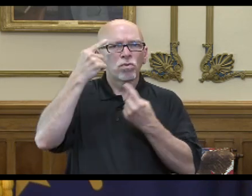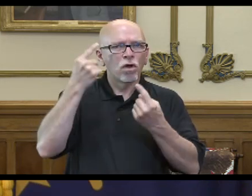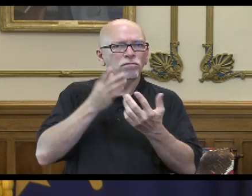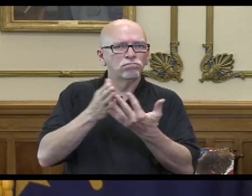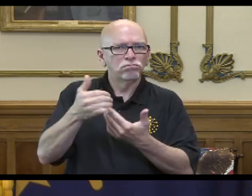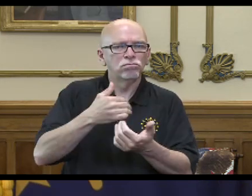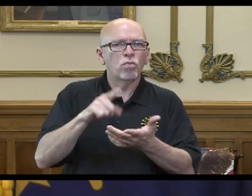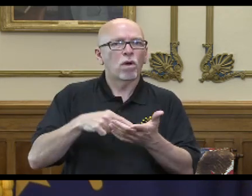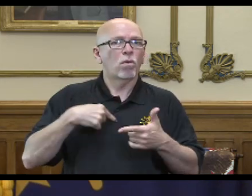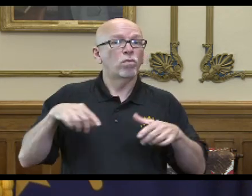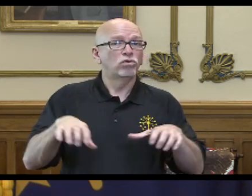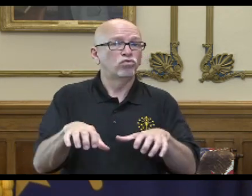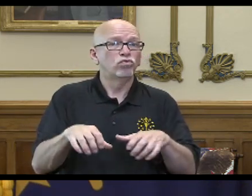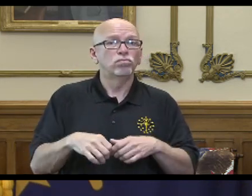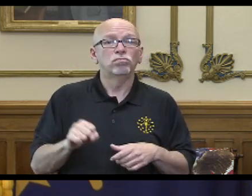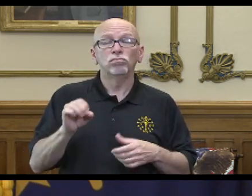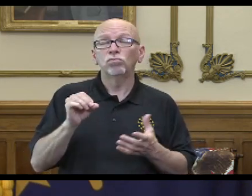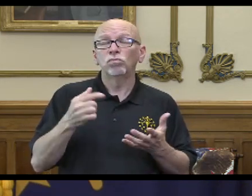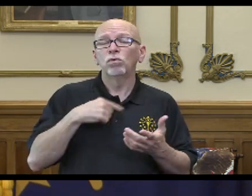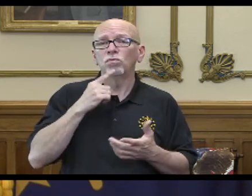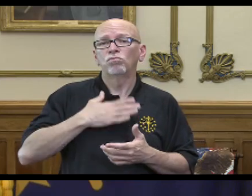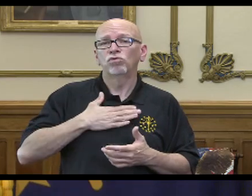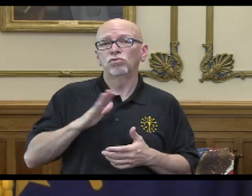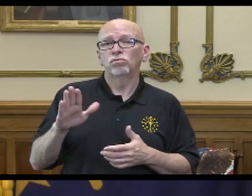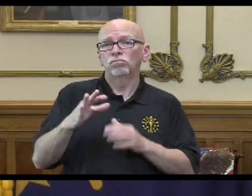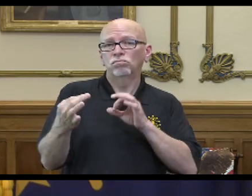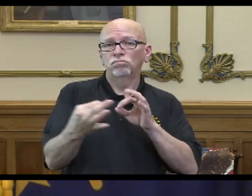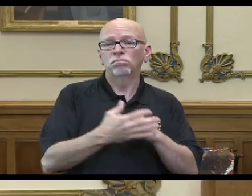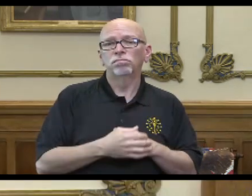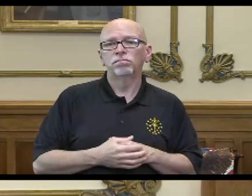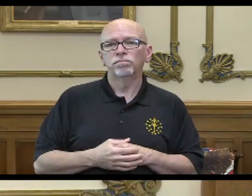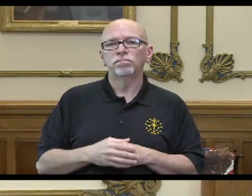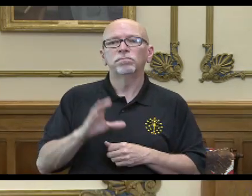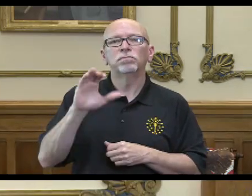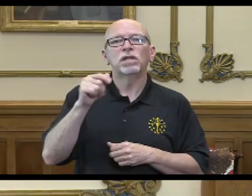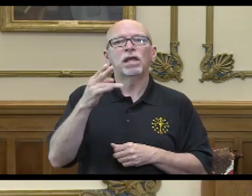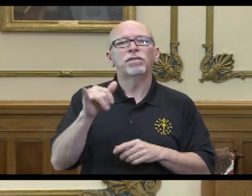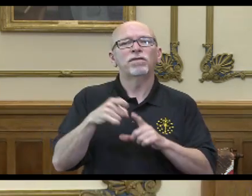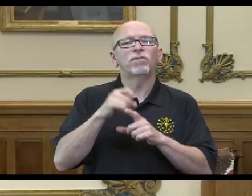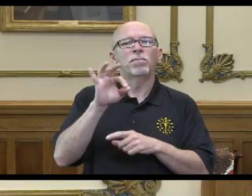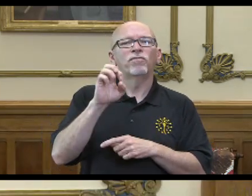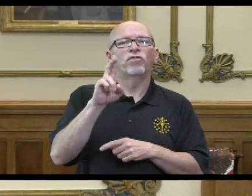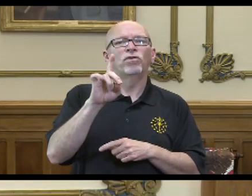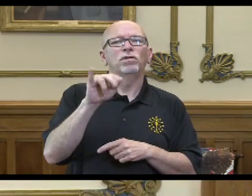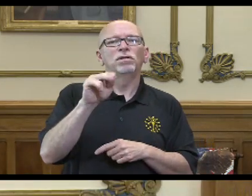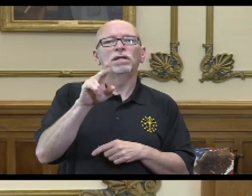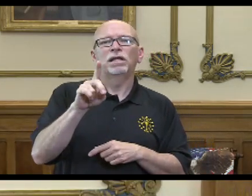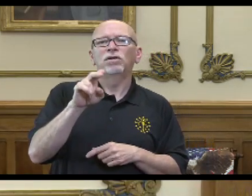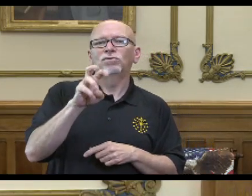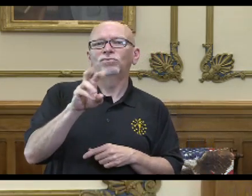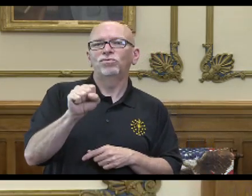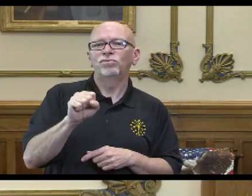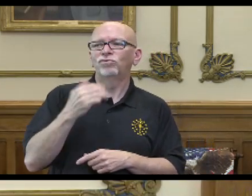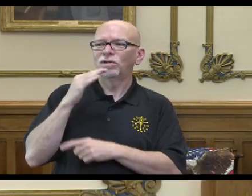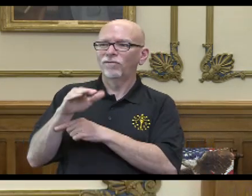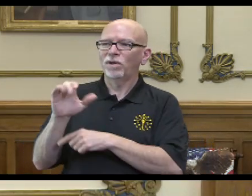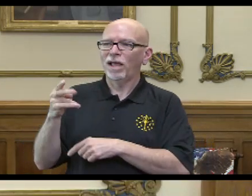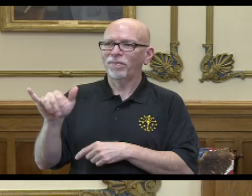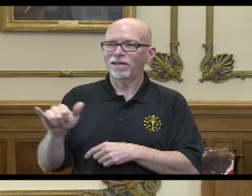actions that we do take. So I appreciate theirs. Kathy with the Ferdinand News. Afternoon, Kathy.